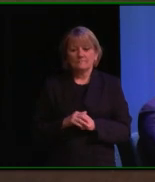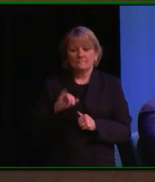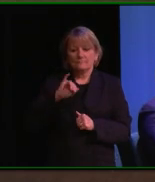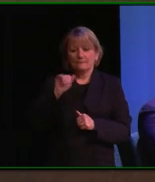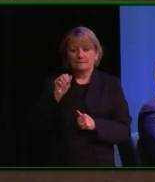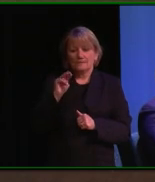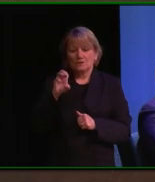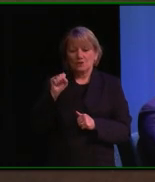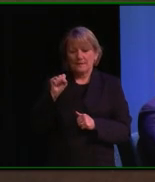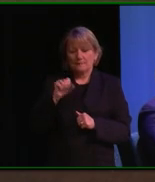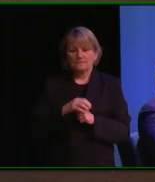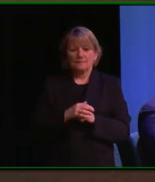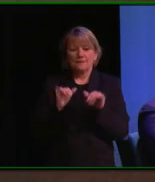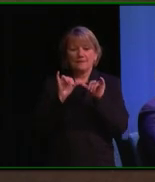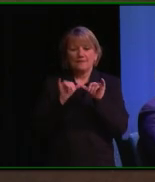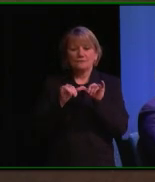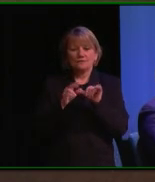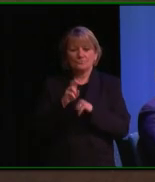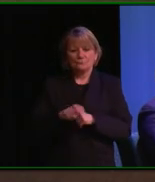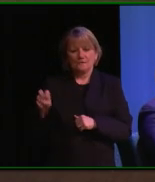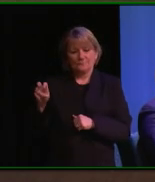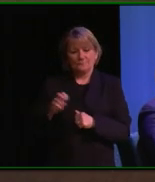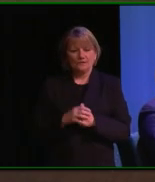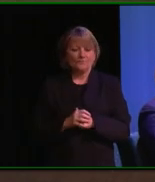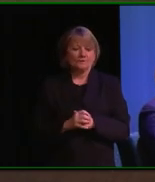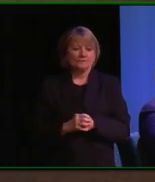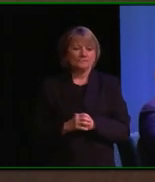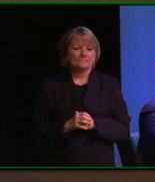James Santa Croce, Engineering Transfer.